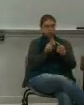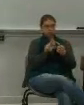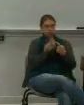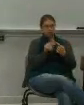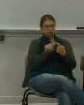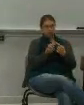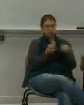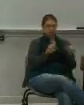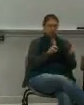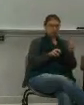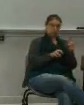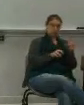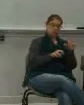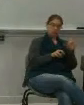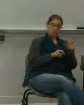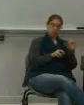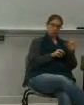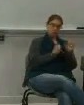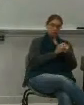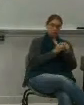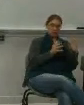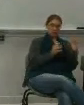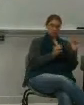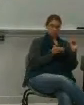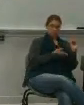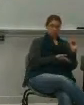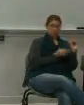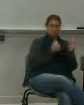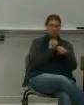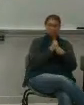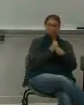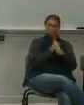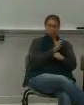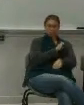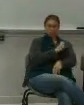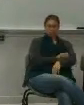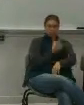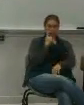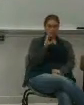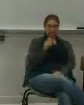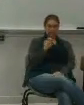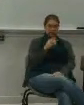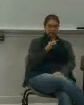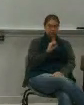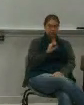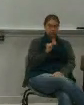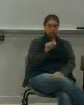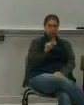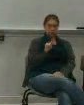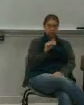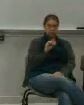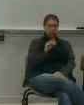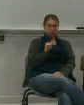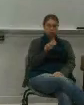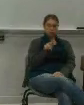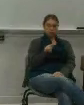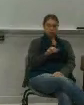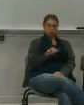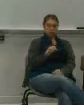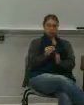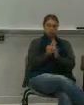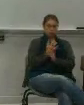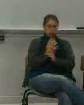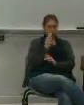sulfide in the absence of oxygen, and generating energy for chemoautotrophic growth.